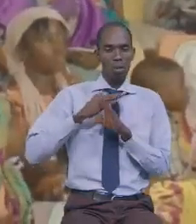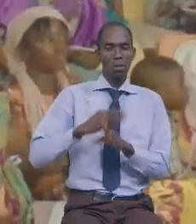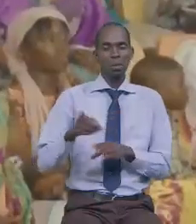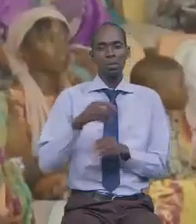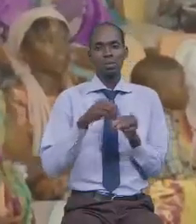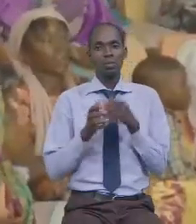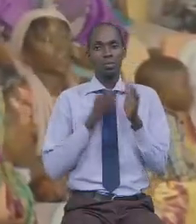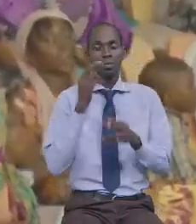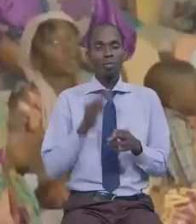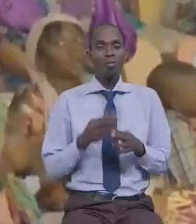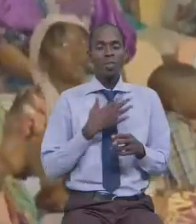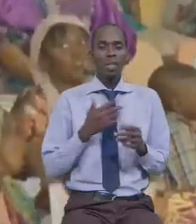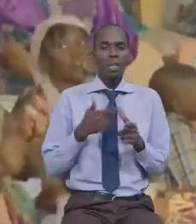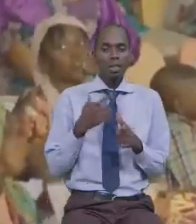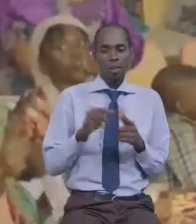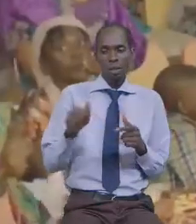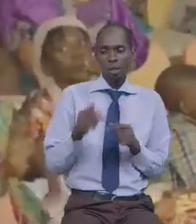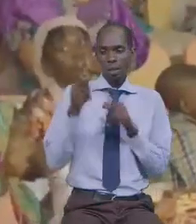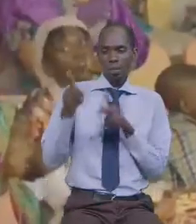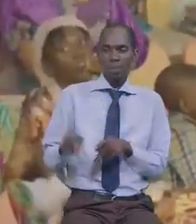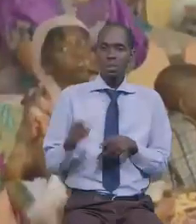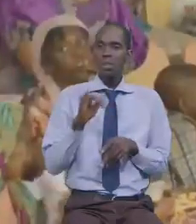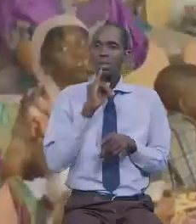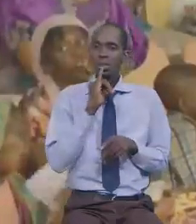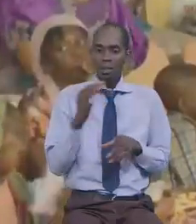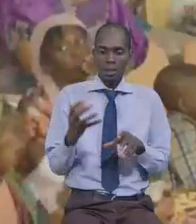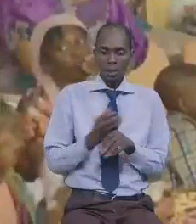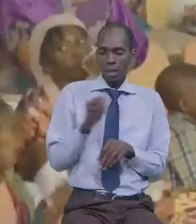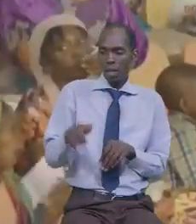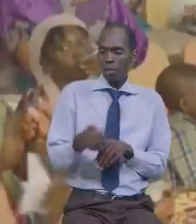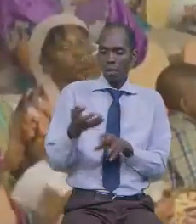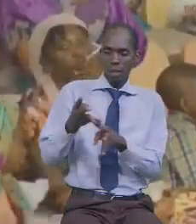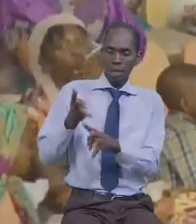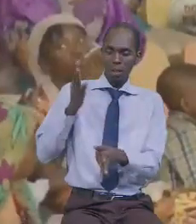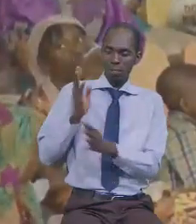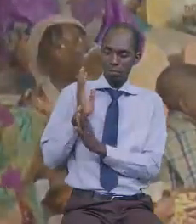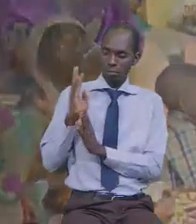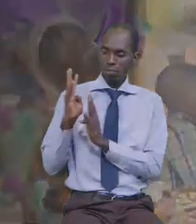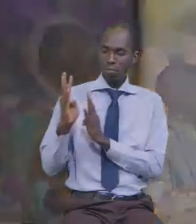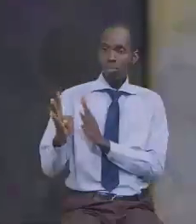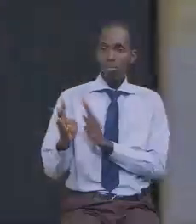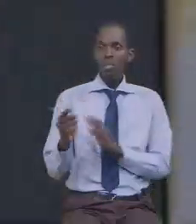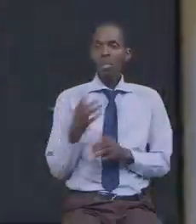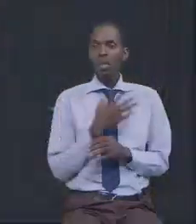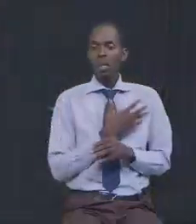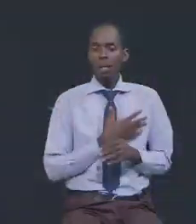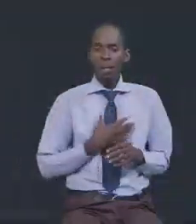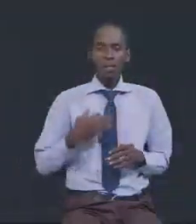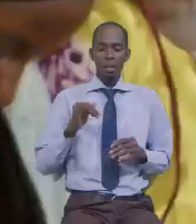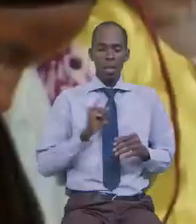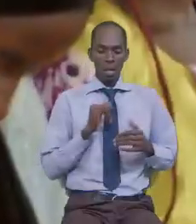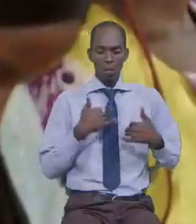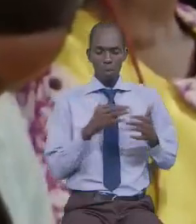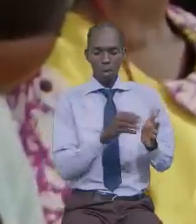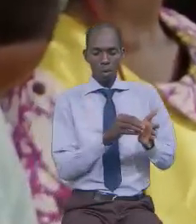And then another person is taking another lane. I have my lane. I'm running. You have